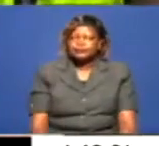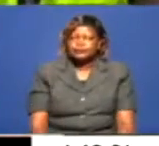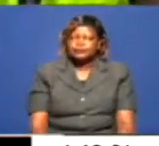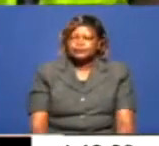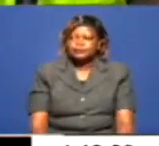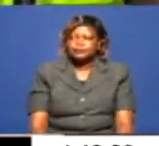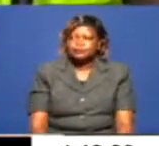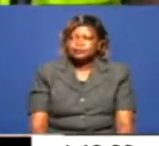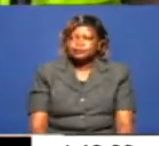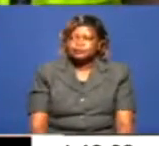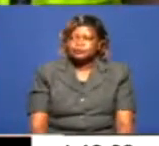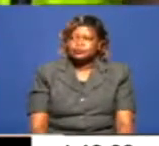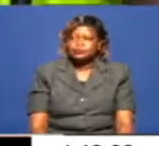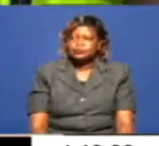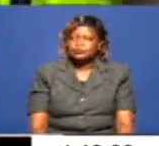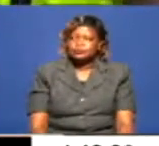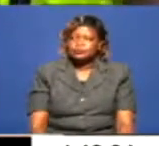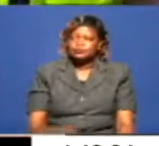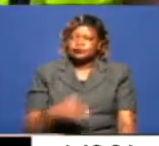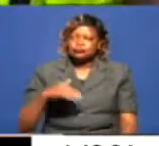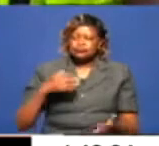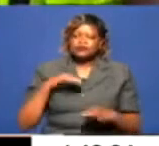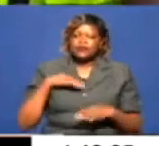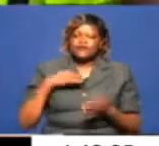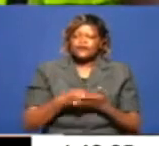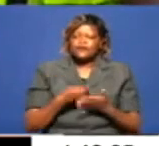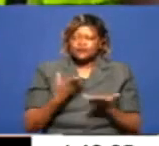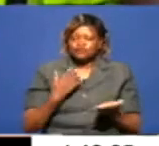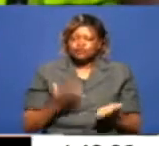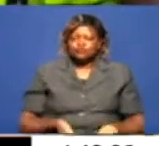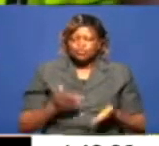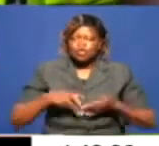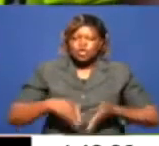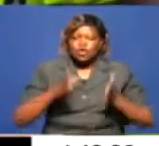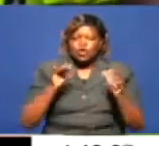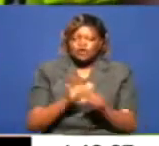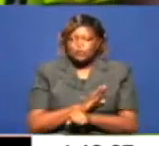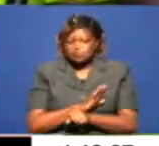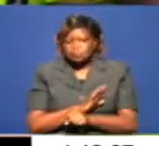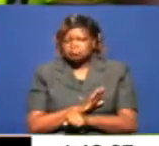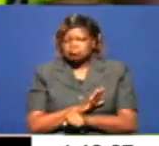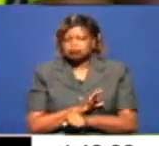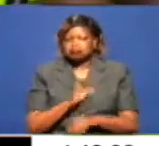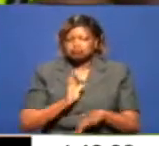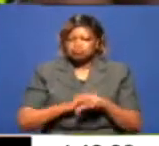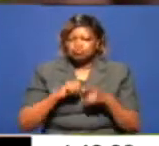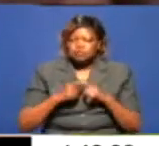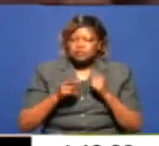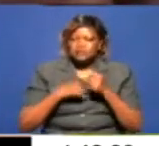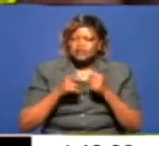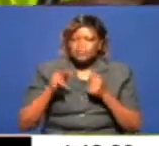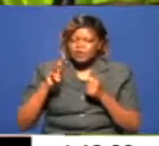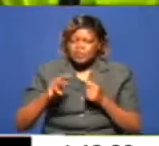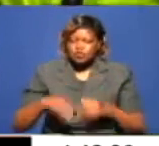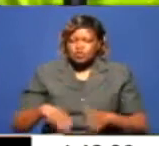We look for sufficient funds to upgrade this road fully to bitumen standards. It's a 70-kilometer road that will